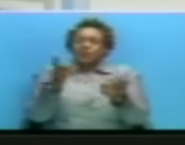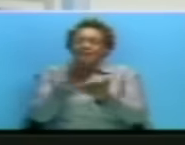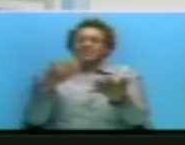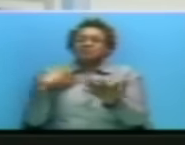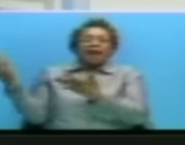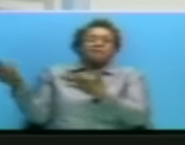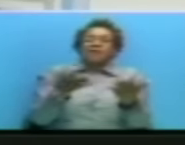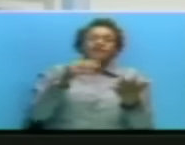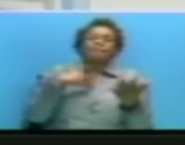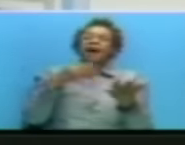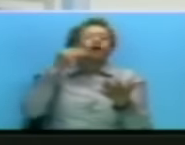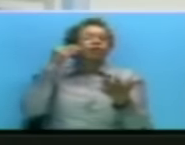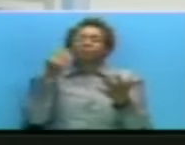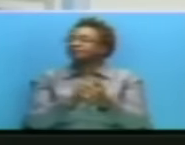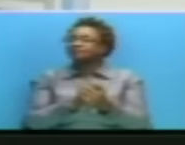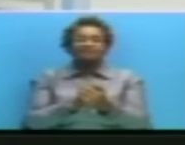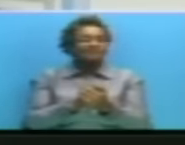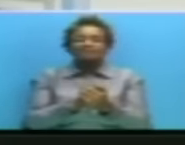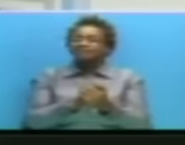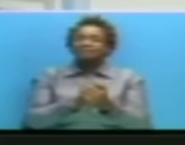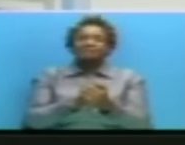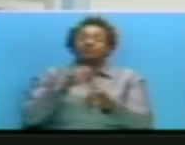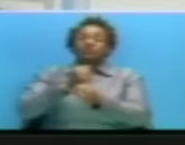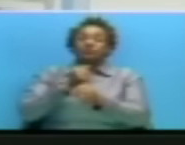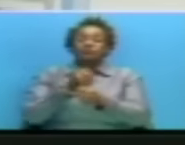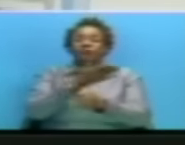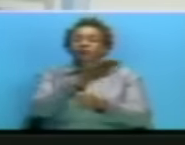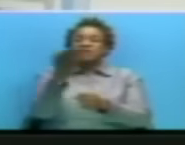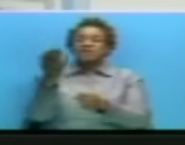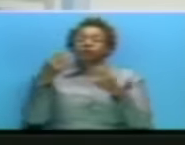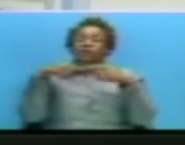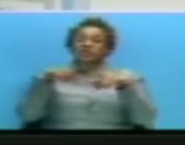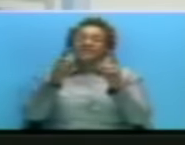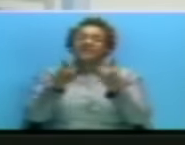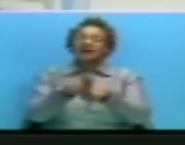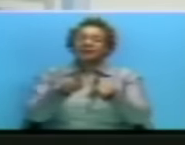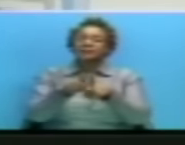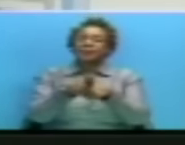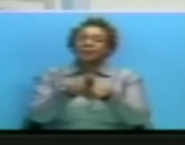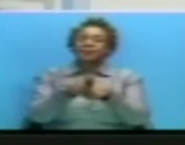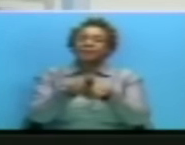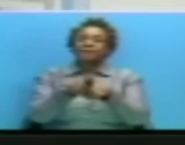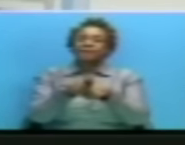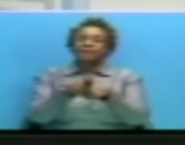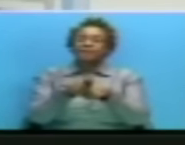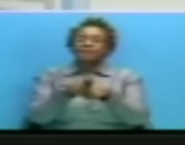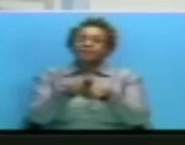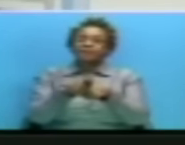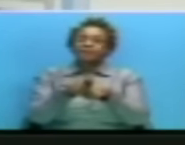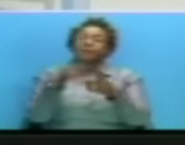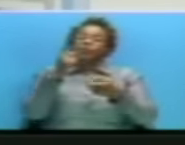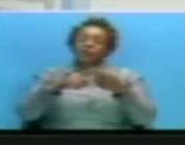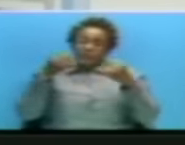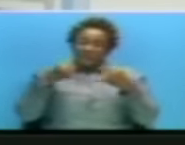home. let me extend this slightly. Yeah? Do you see yourself as the moral police? To the extent that we are trying to